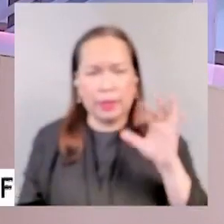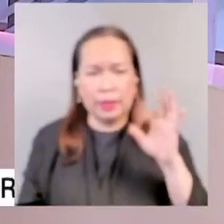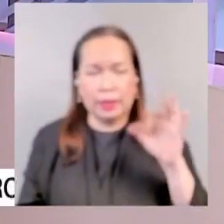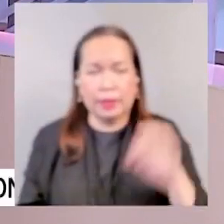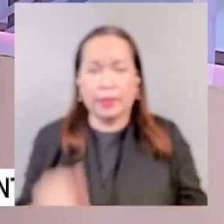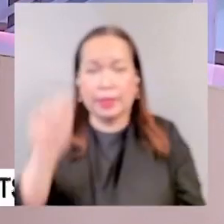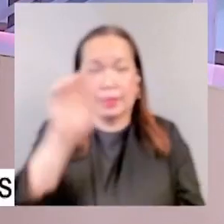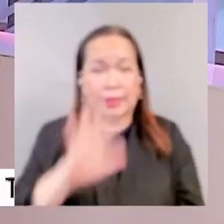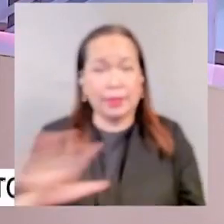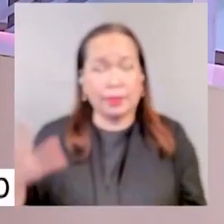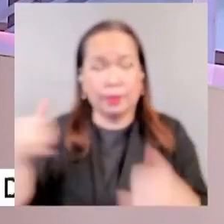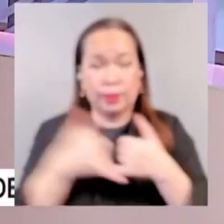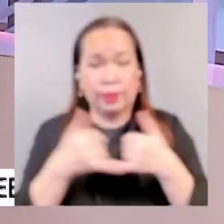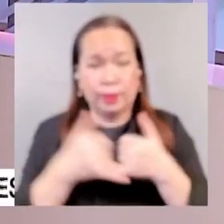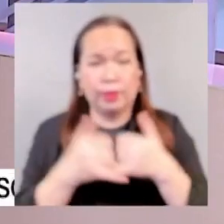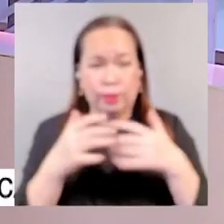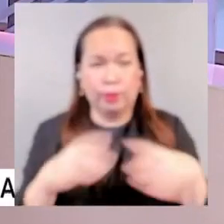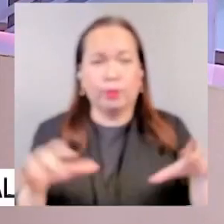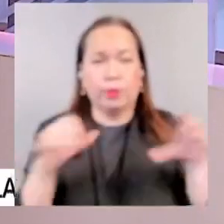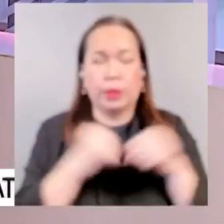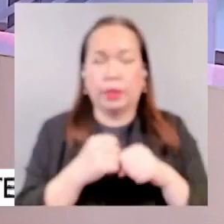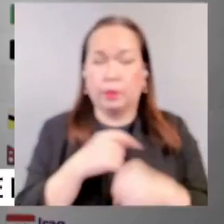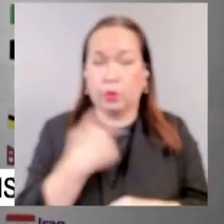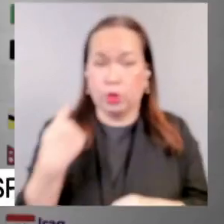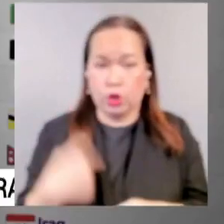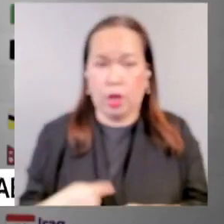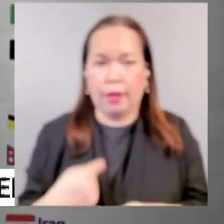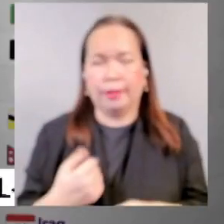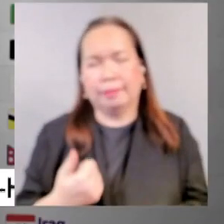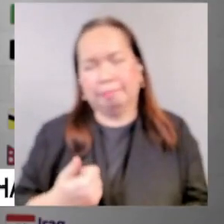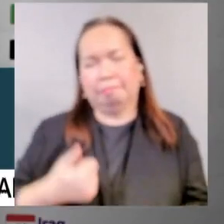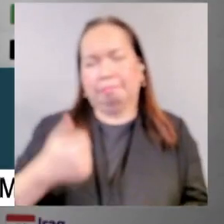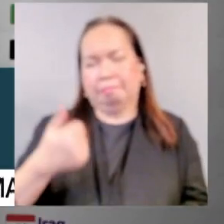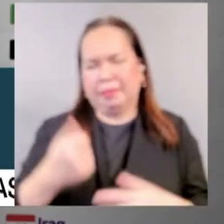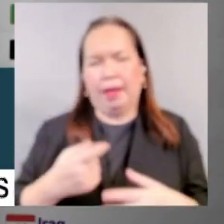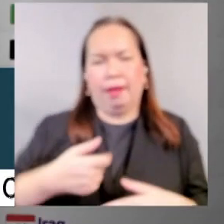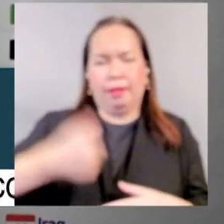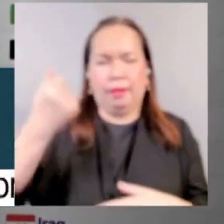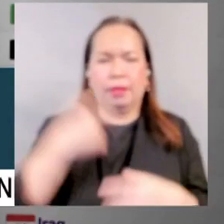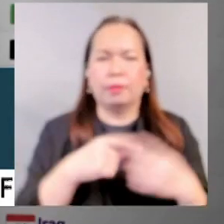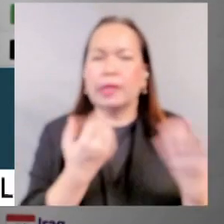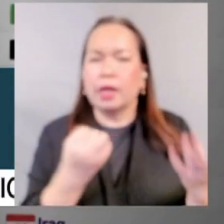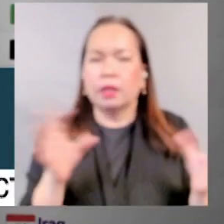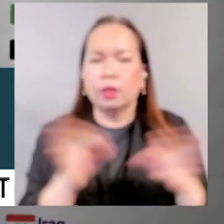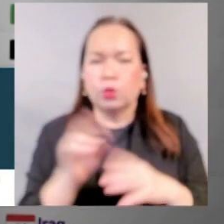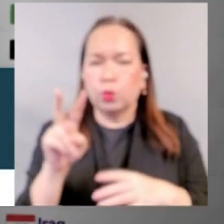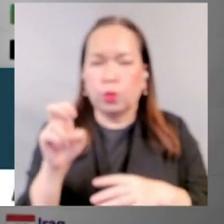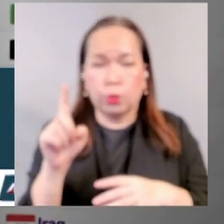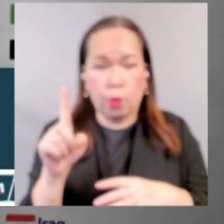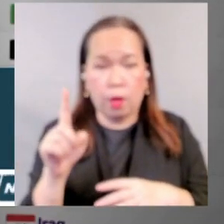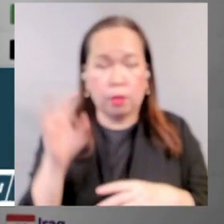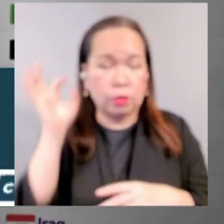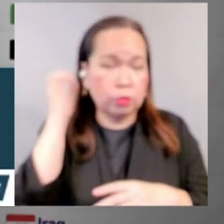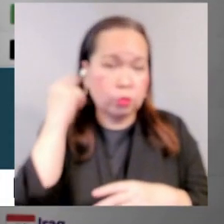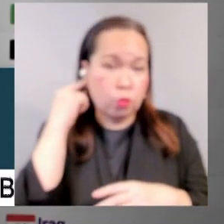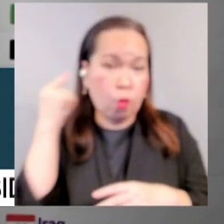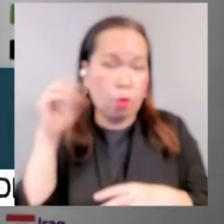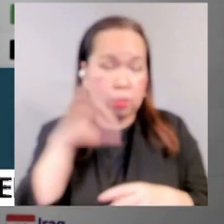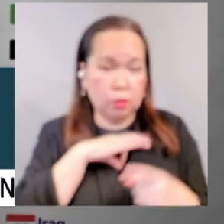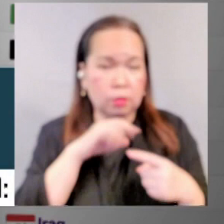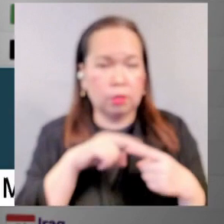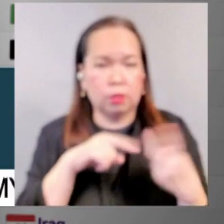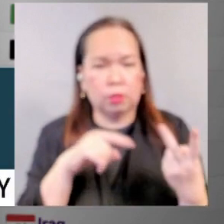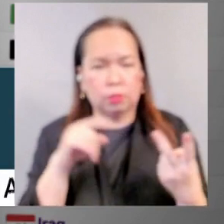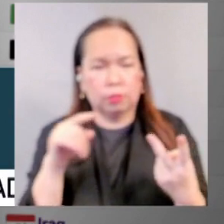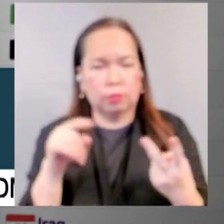with host China dominating the medal tally. China took home 201 gold medals and 303 medals in total. That's